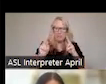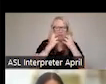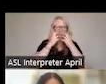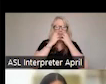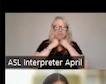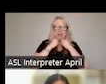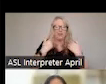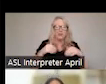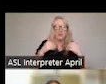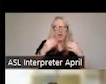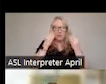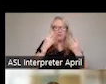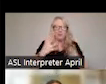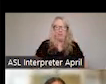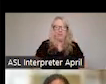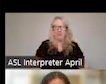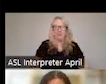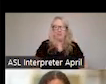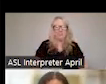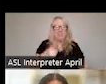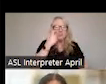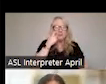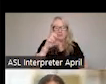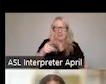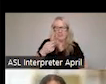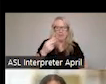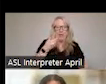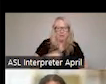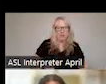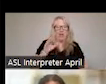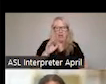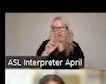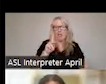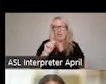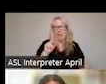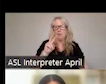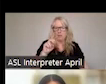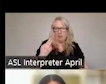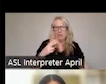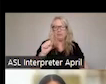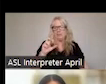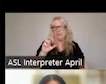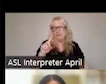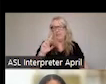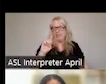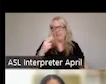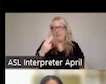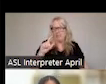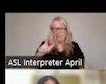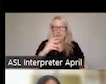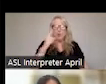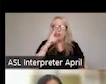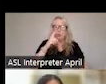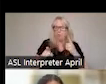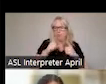information. But yeah, like Stephanie said, my name is Kaveh Serehi. We have a digital peer support platform,